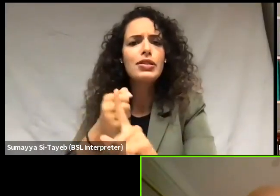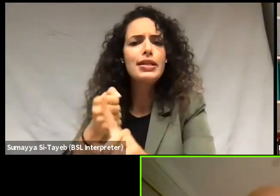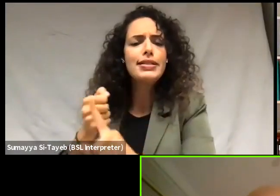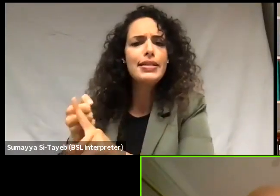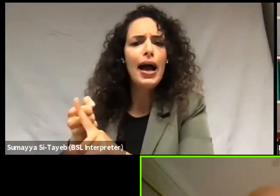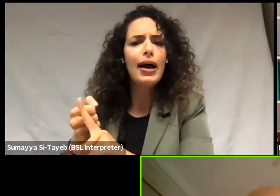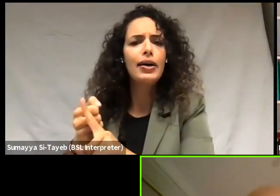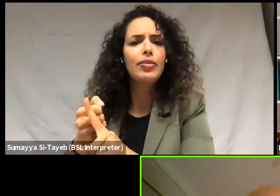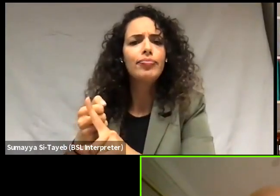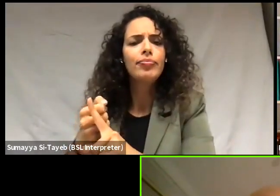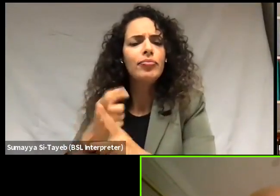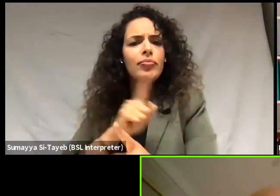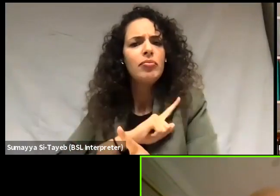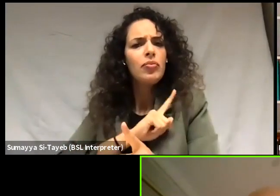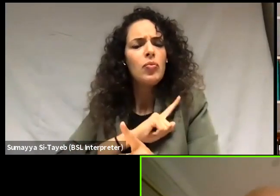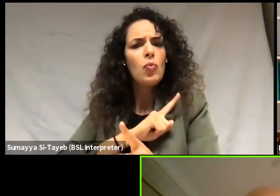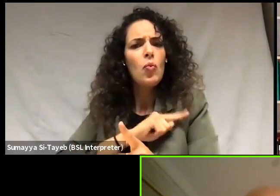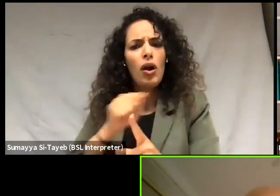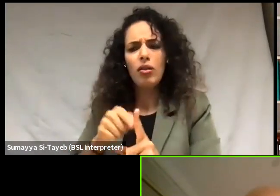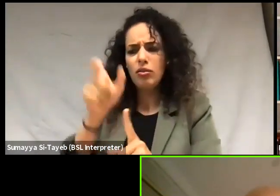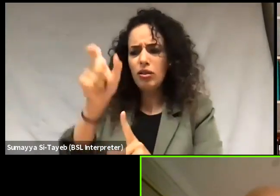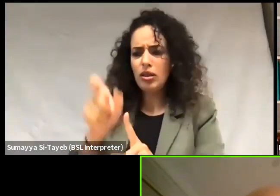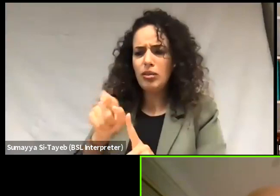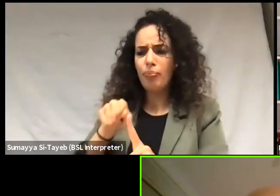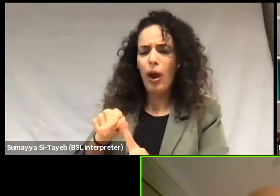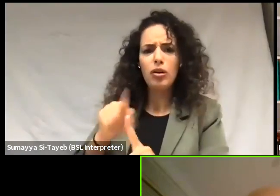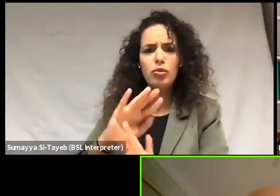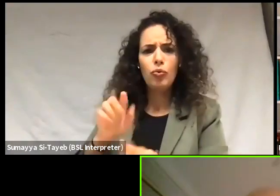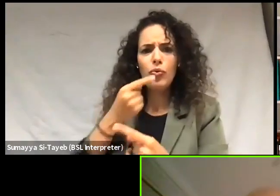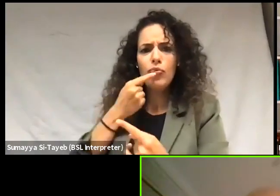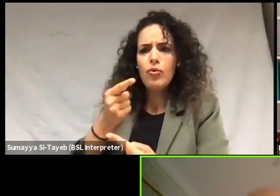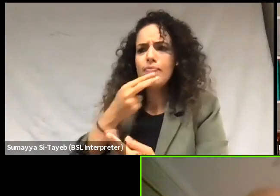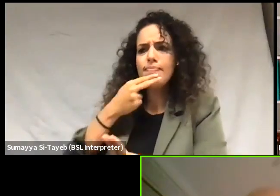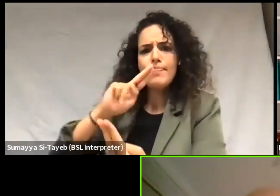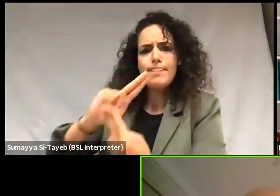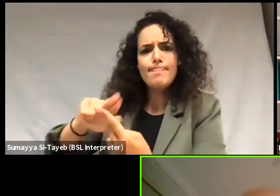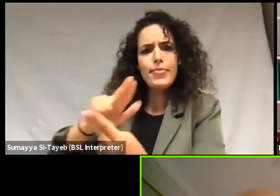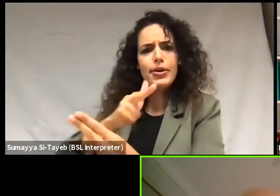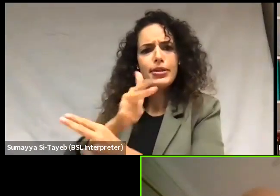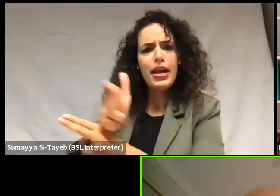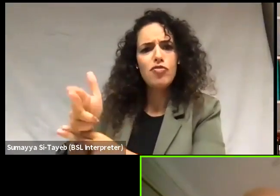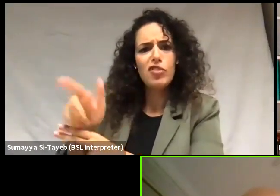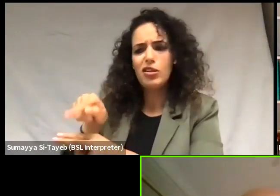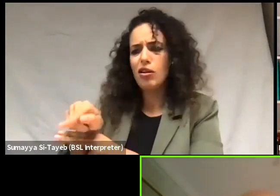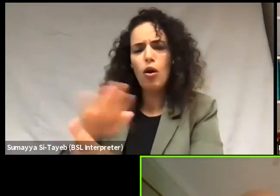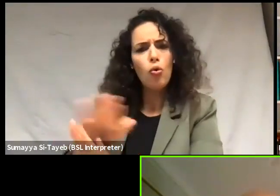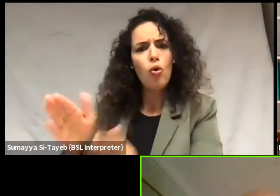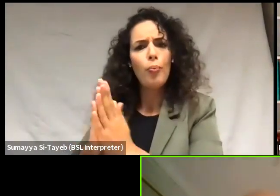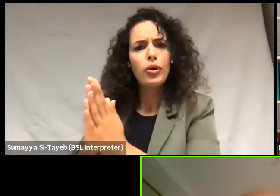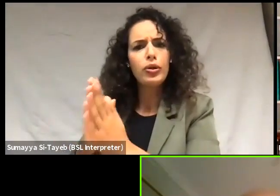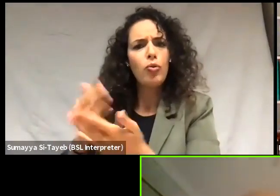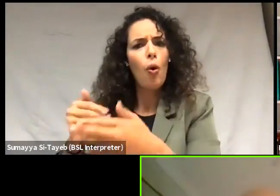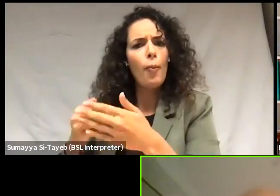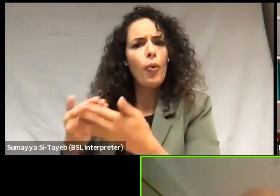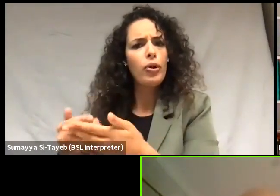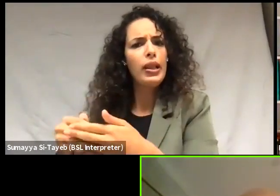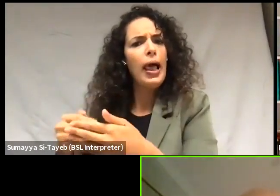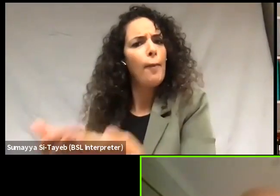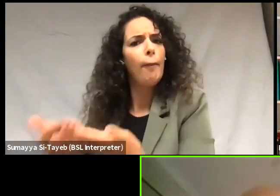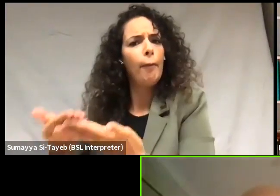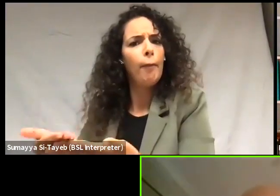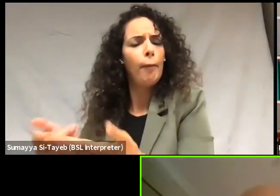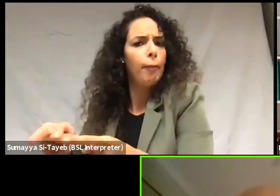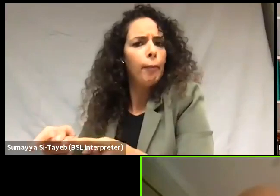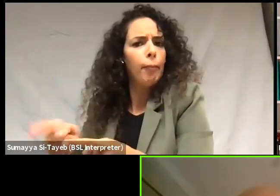saying, why isn't this person, or why isn't this a terrorist by the media? Why are they not calling them